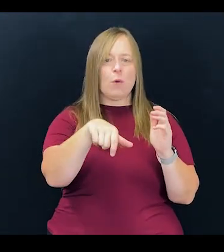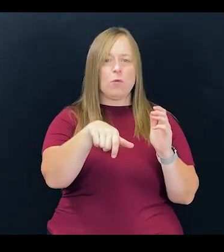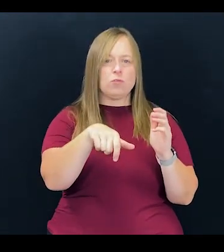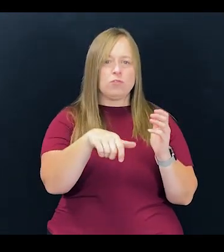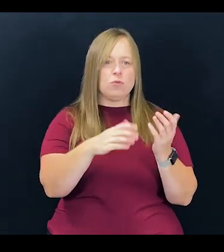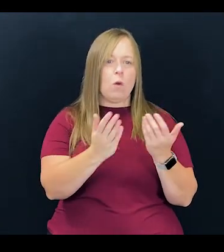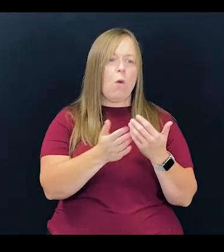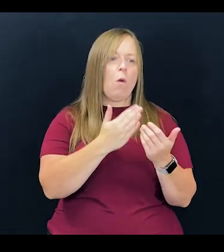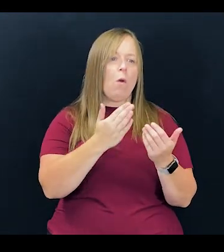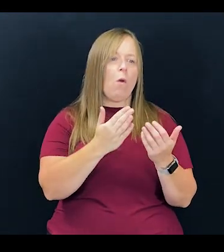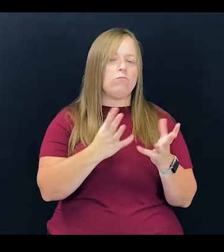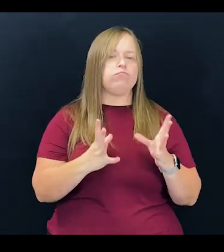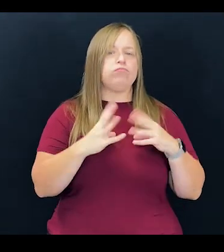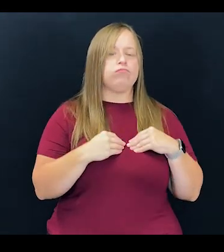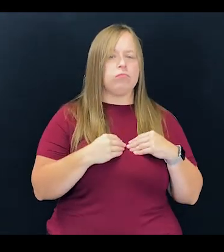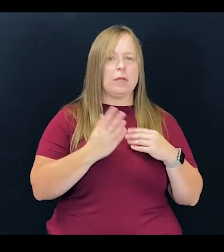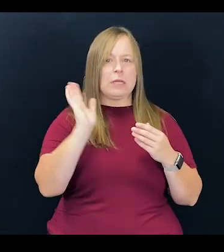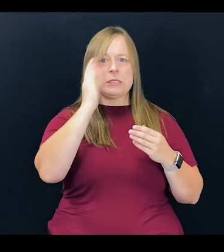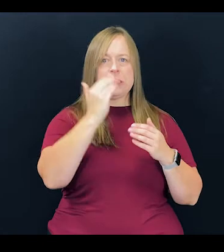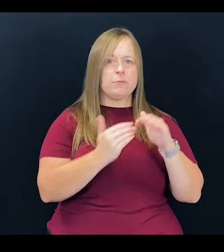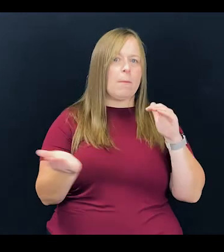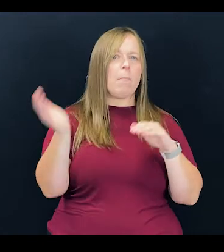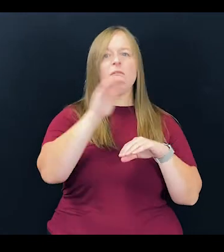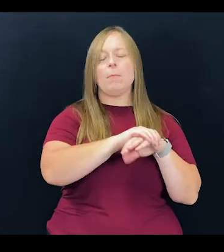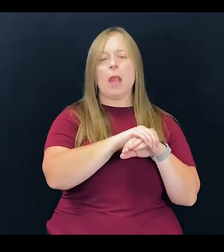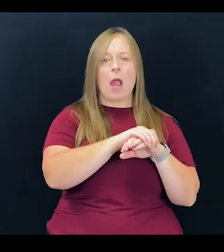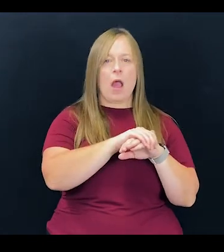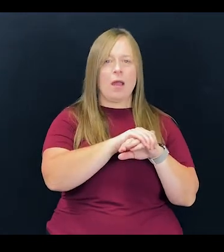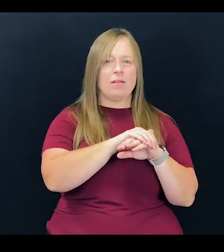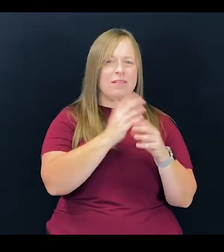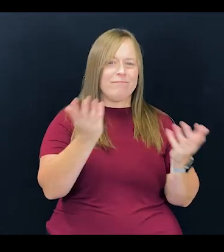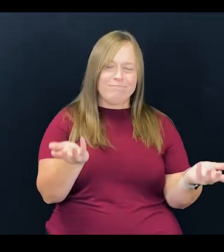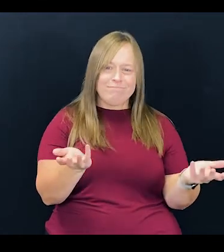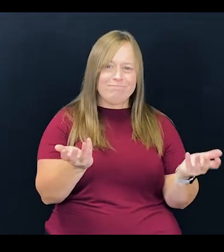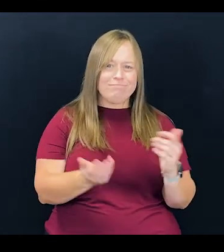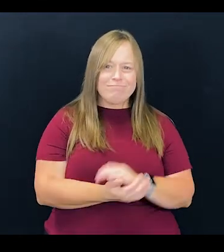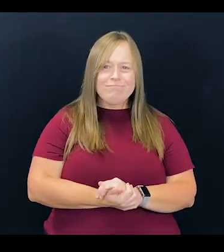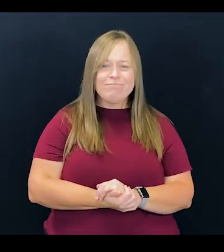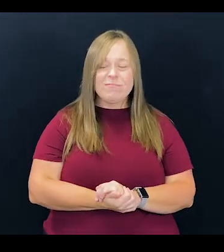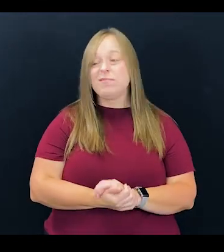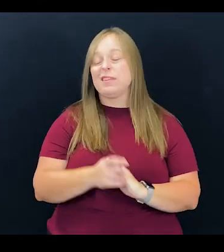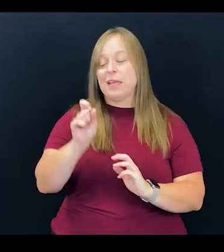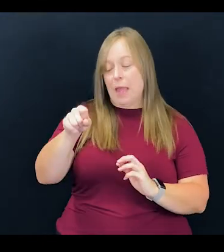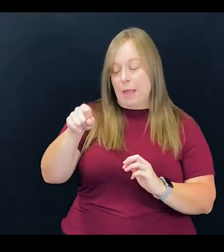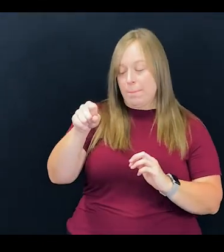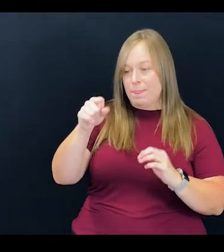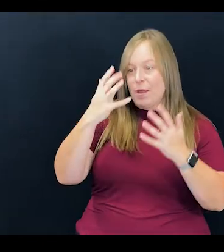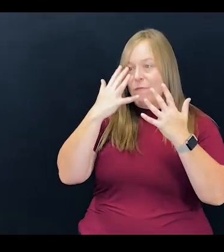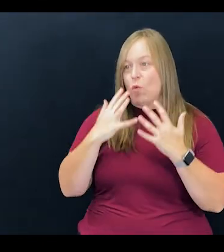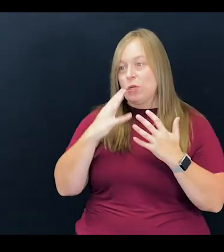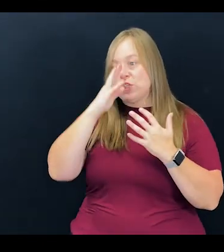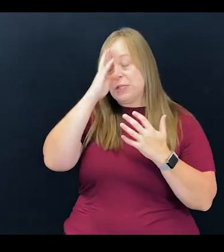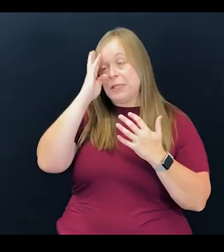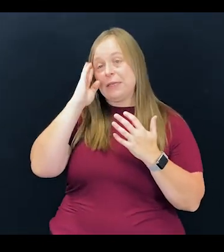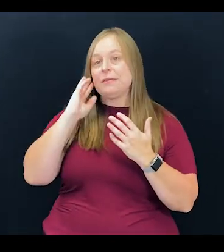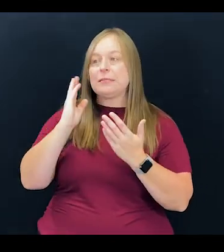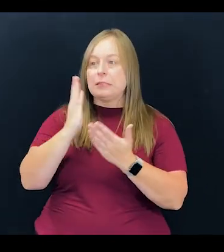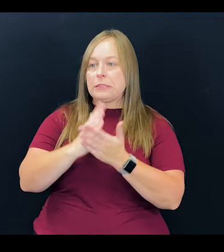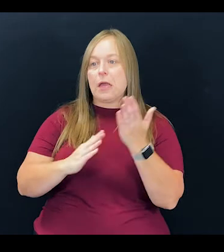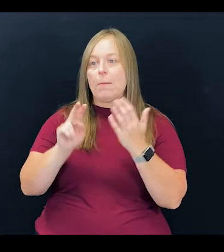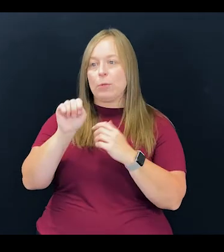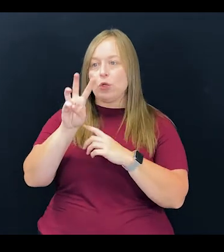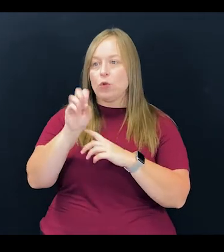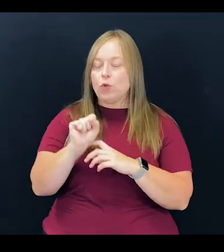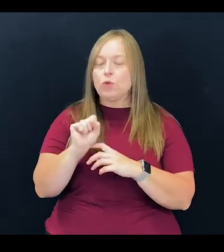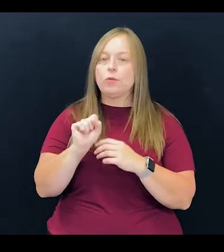otherwise not supposed to take for granted because it seems above and beyond when looked through a different lens. Unfortunately,